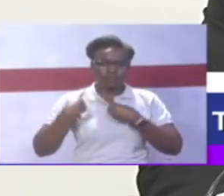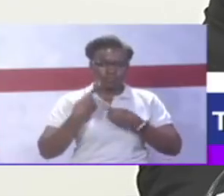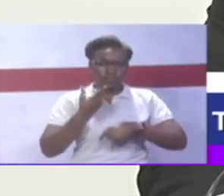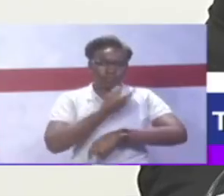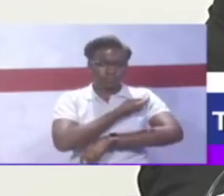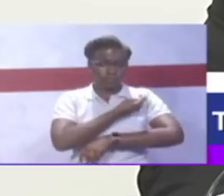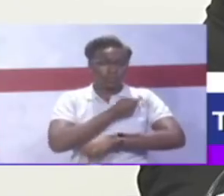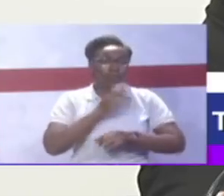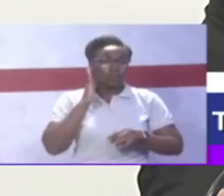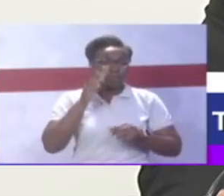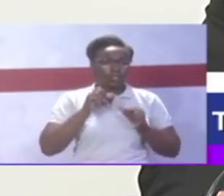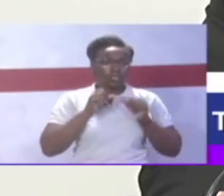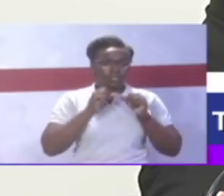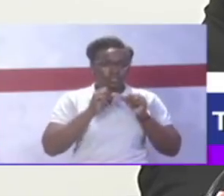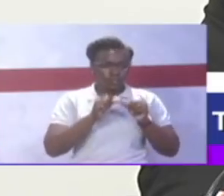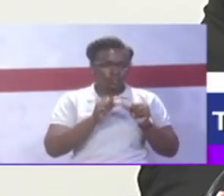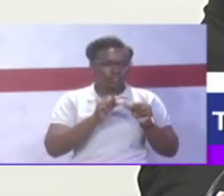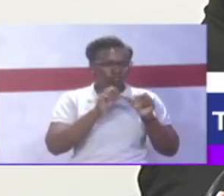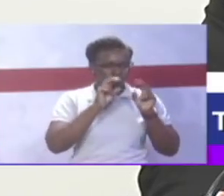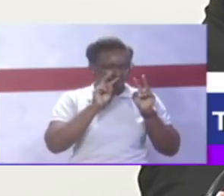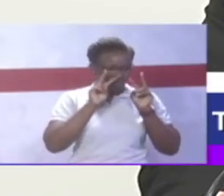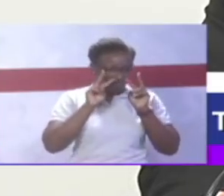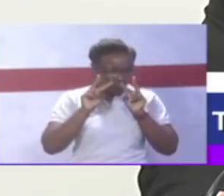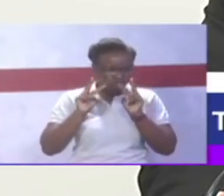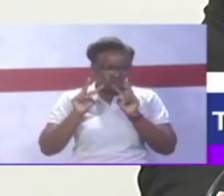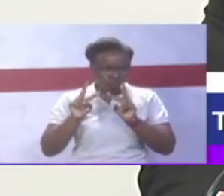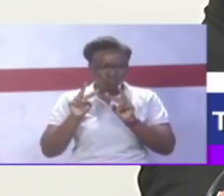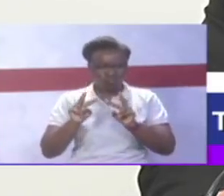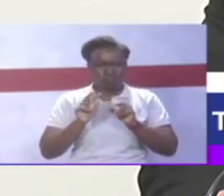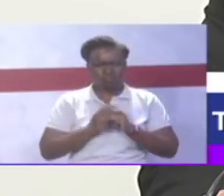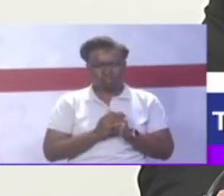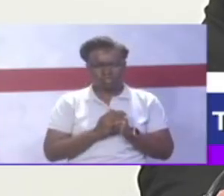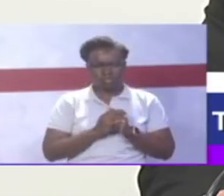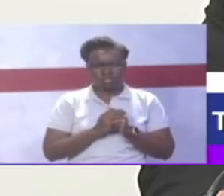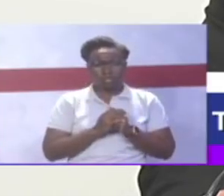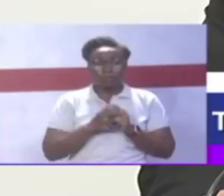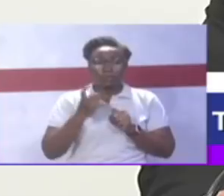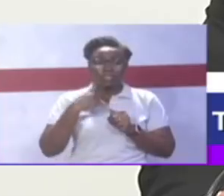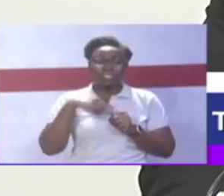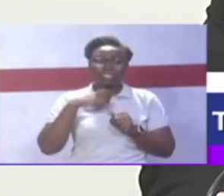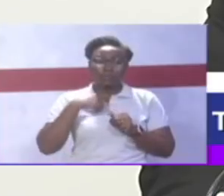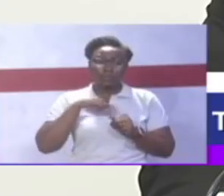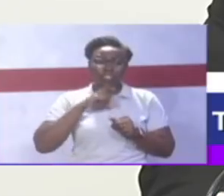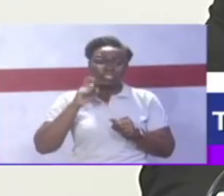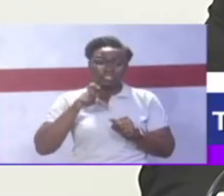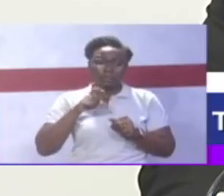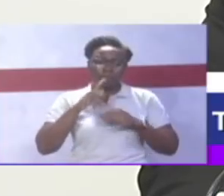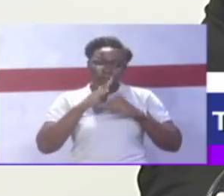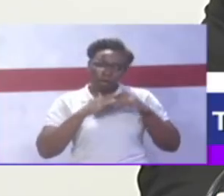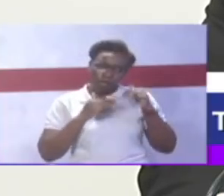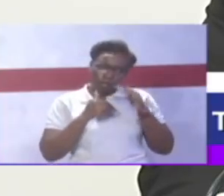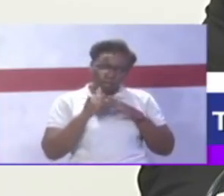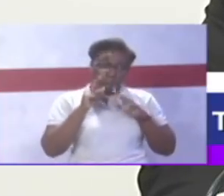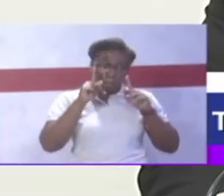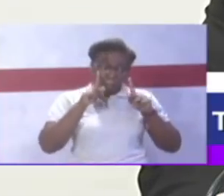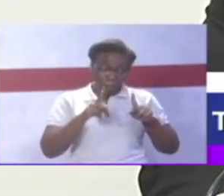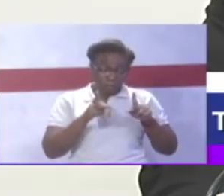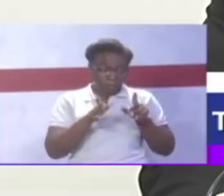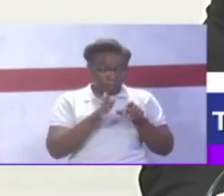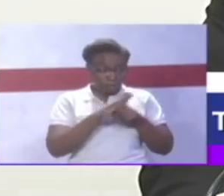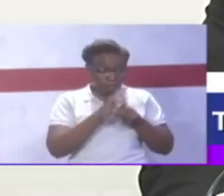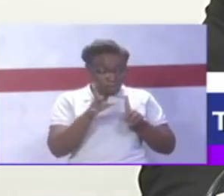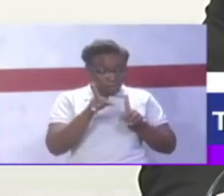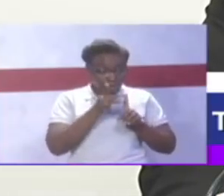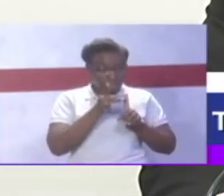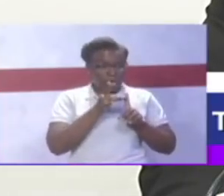very close eye on the changing policies, but we have to be very comfortable that the person has had COVID and is now free of disease before you go